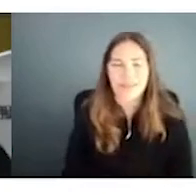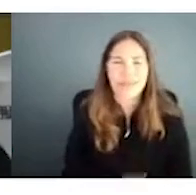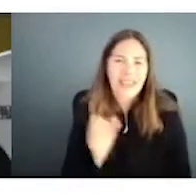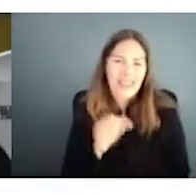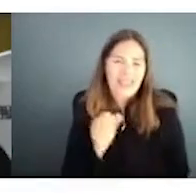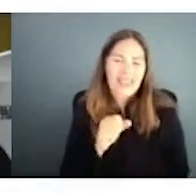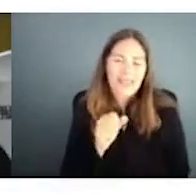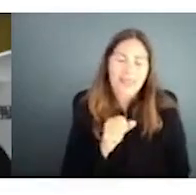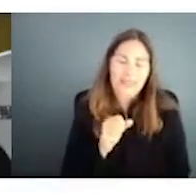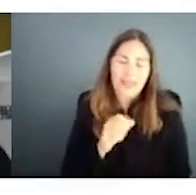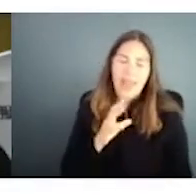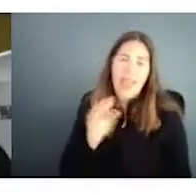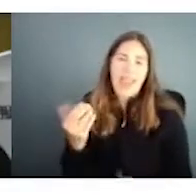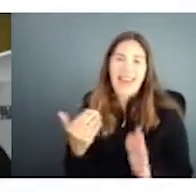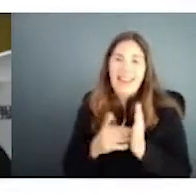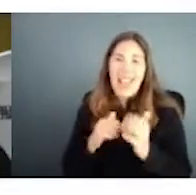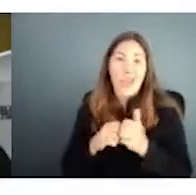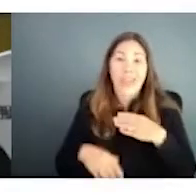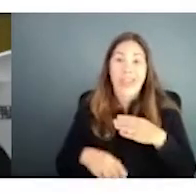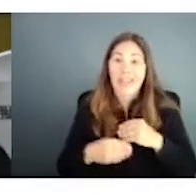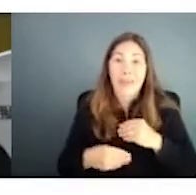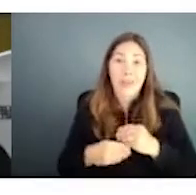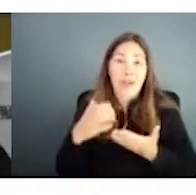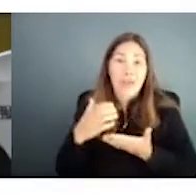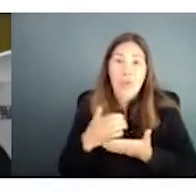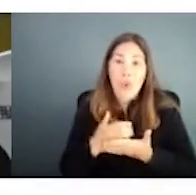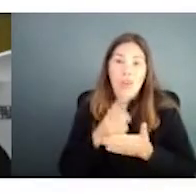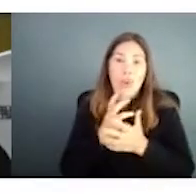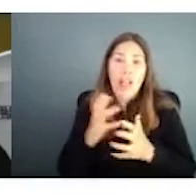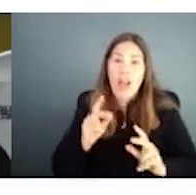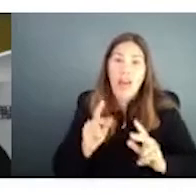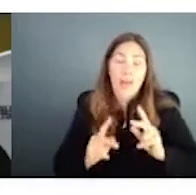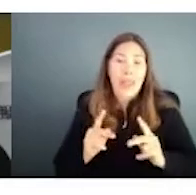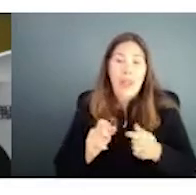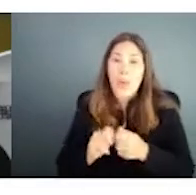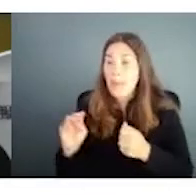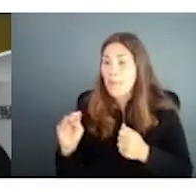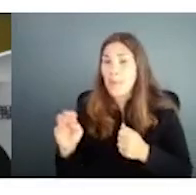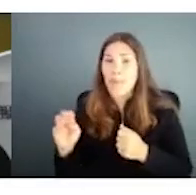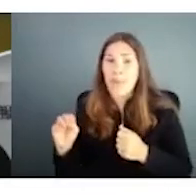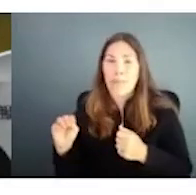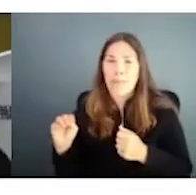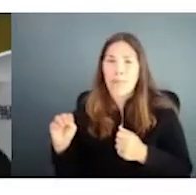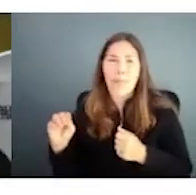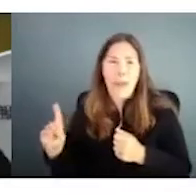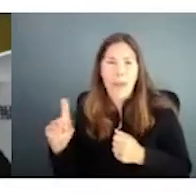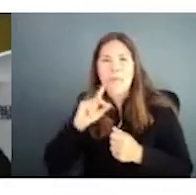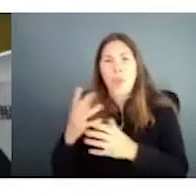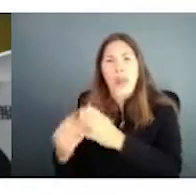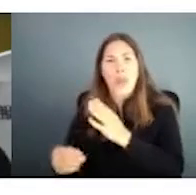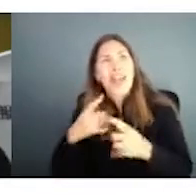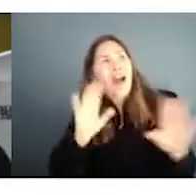yes, and then again with the supplemental course, there were a lot of people when mod went away that said our students need